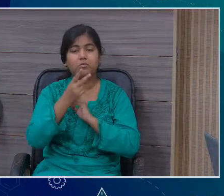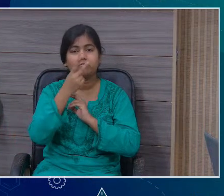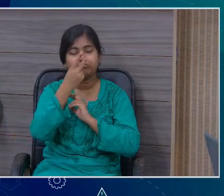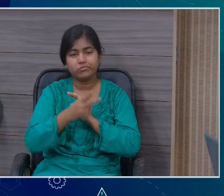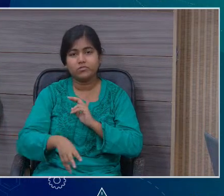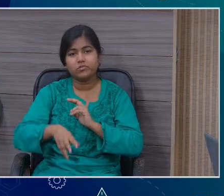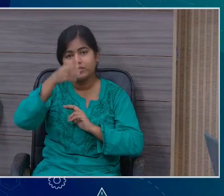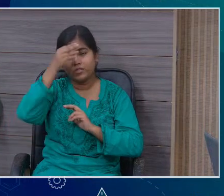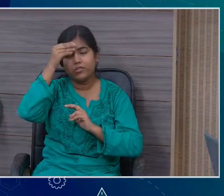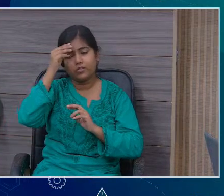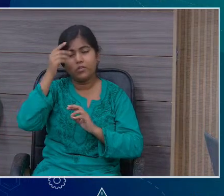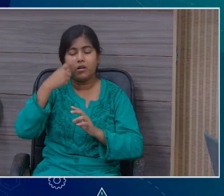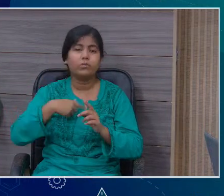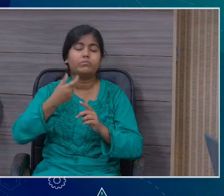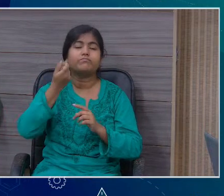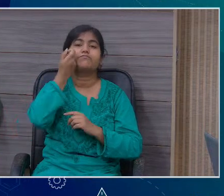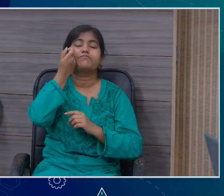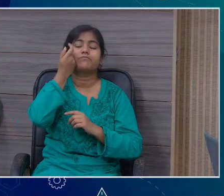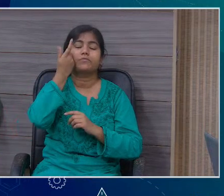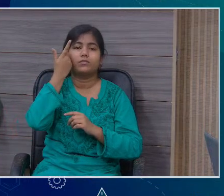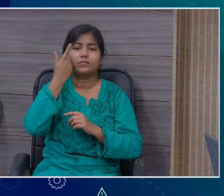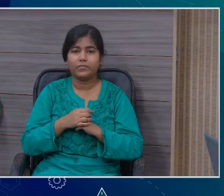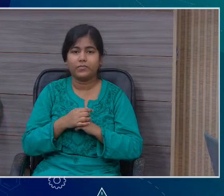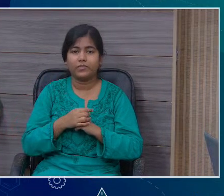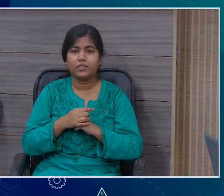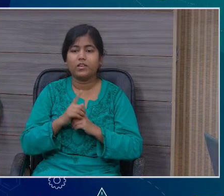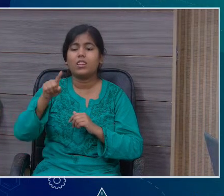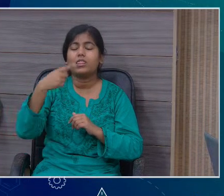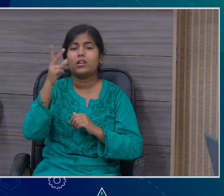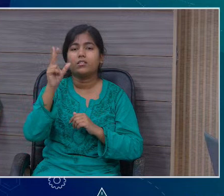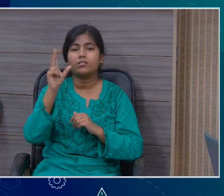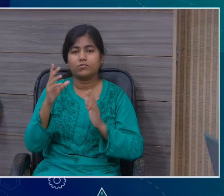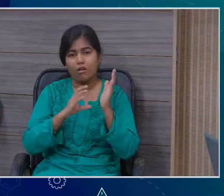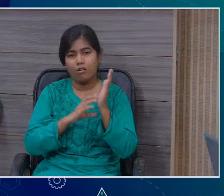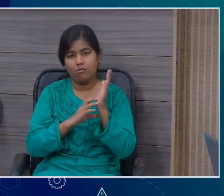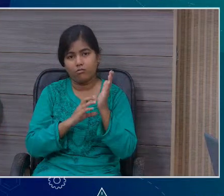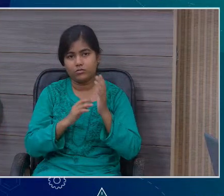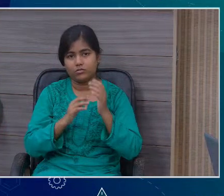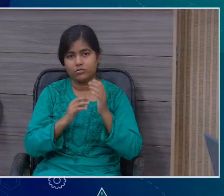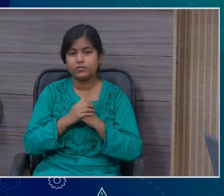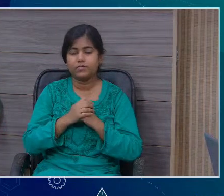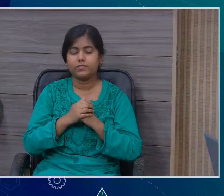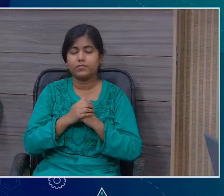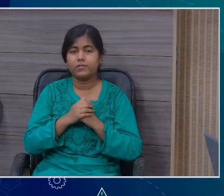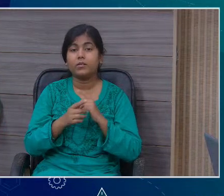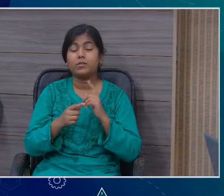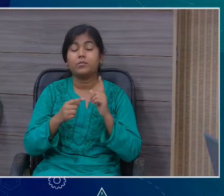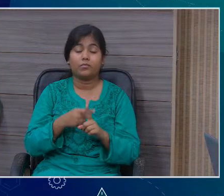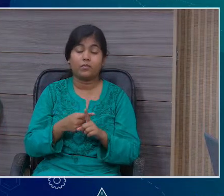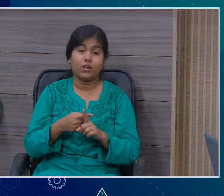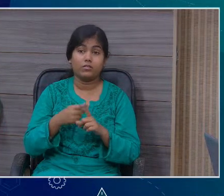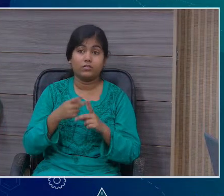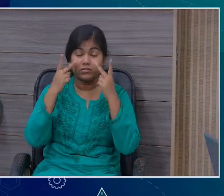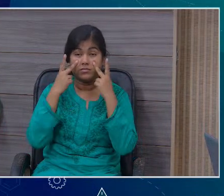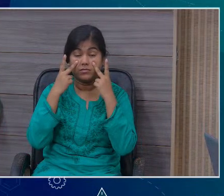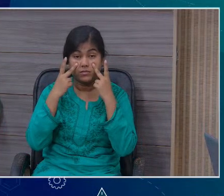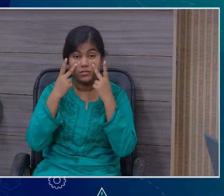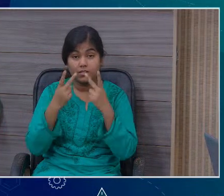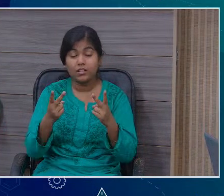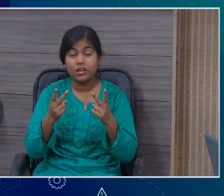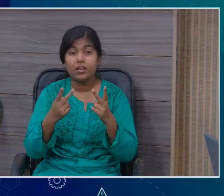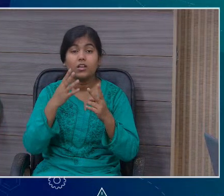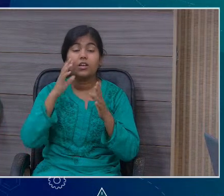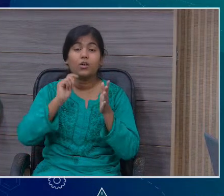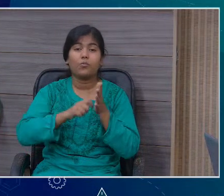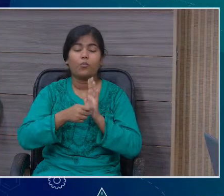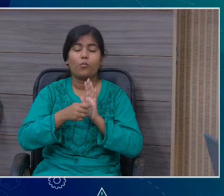we got to understand. So let's go to the next part and listen and see the keywords of